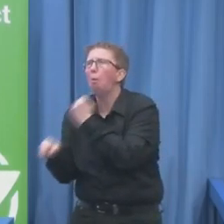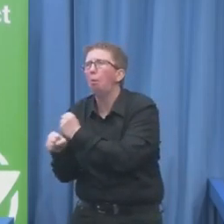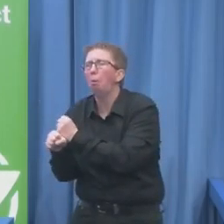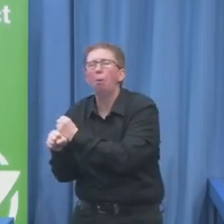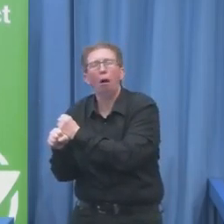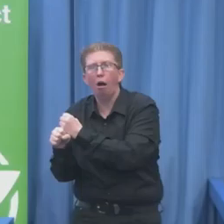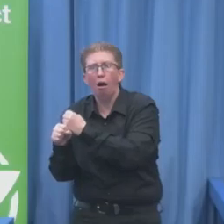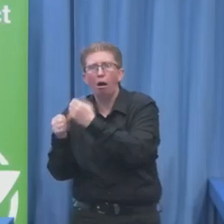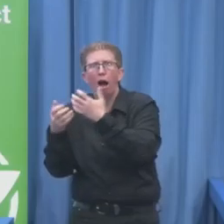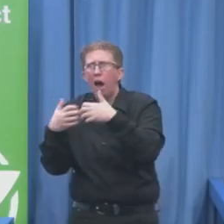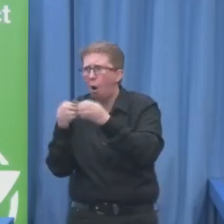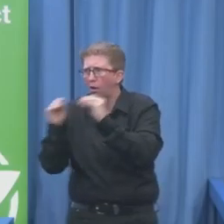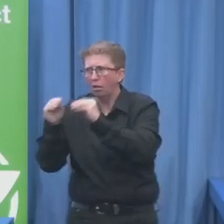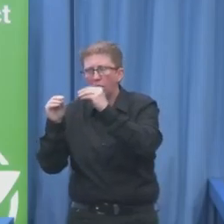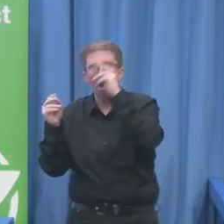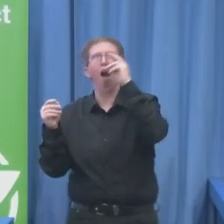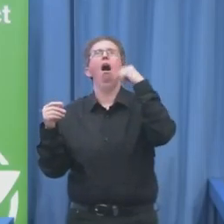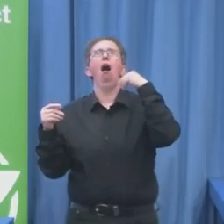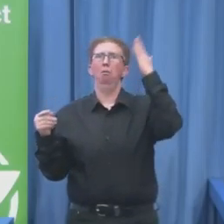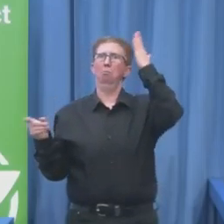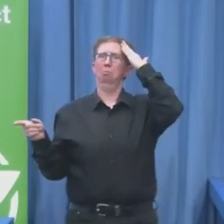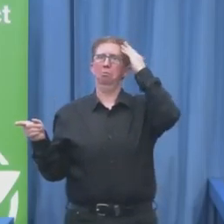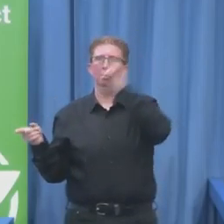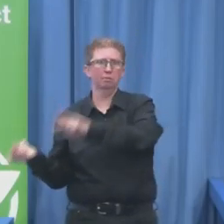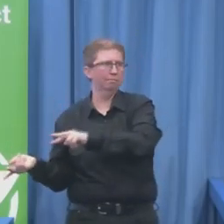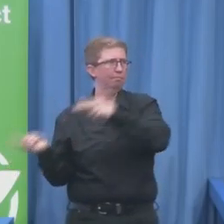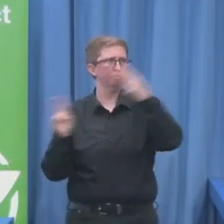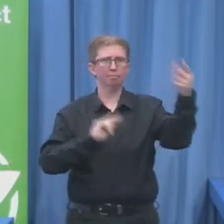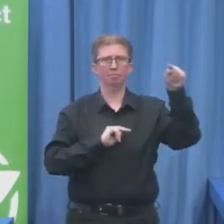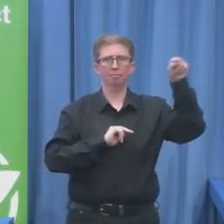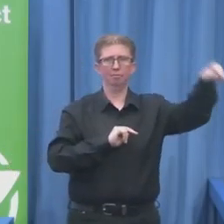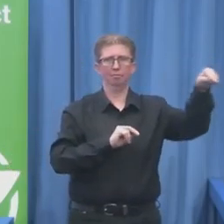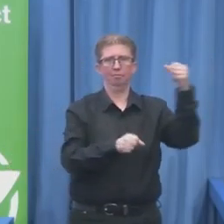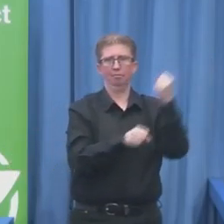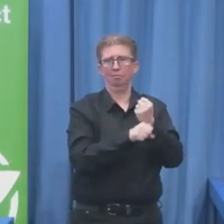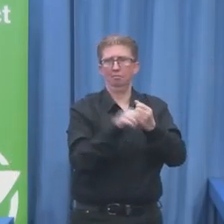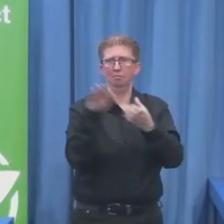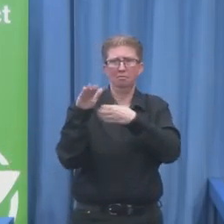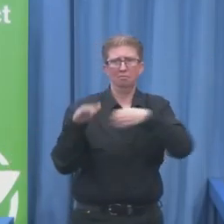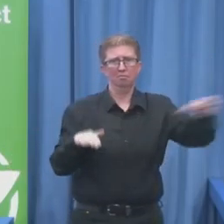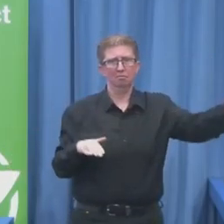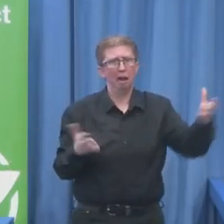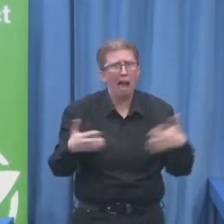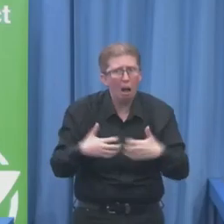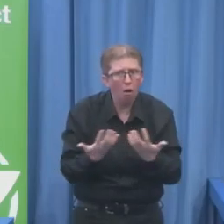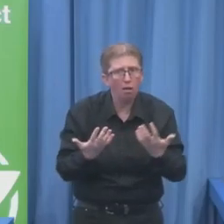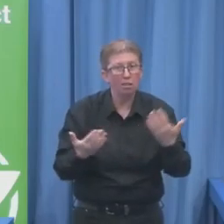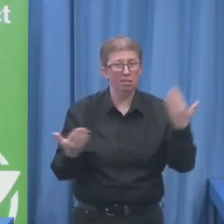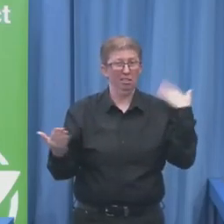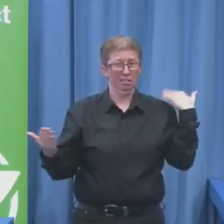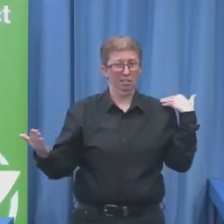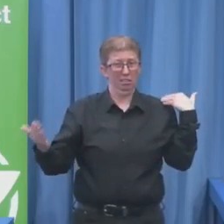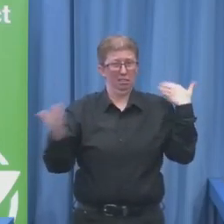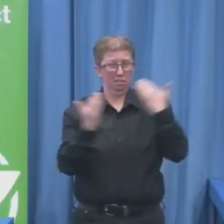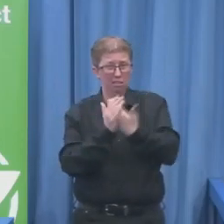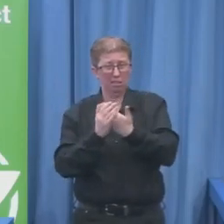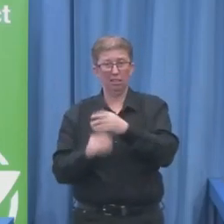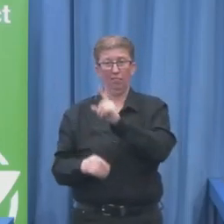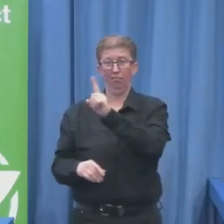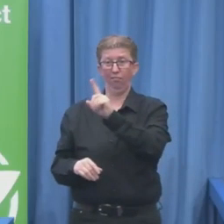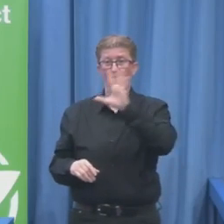Well, it was years in the process, and it's been 15 years since our last sheltered workshop closed down. But in the initial stages,